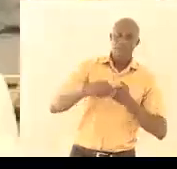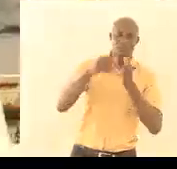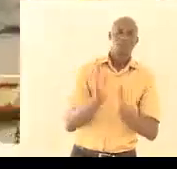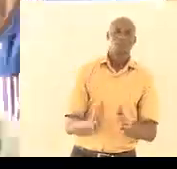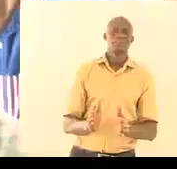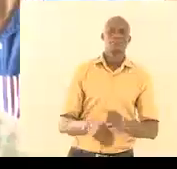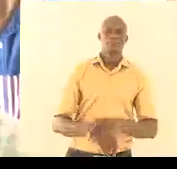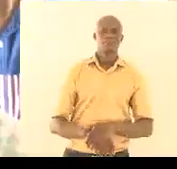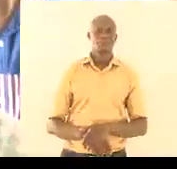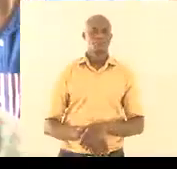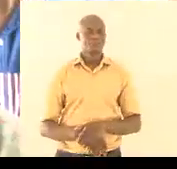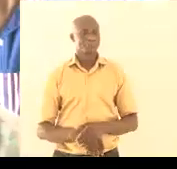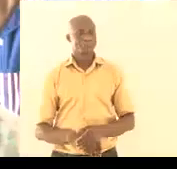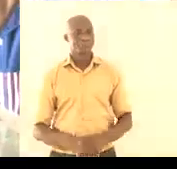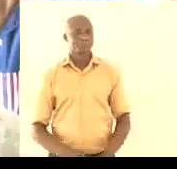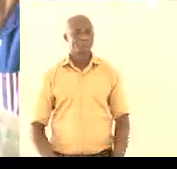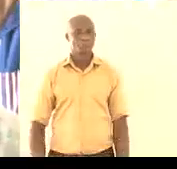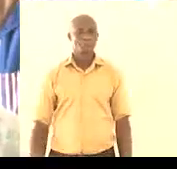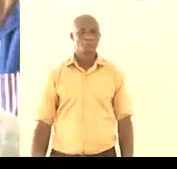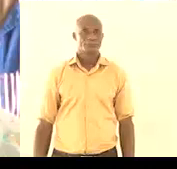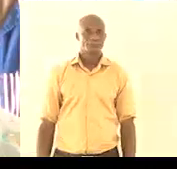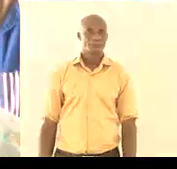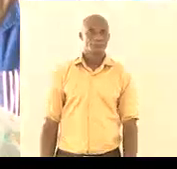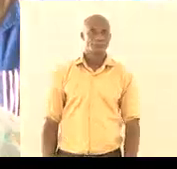leader. That's not leadership.